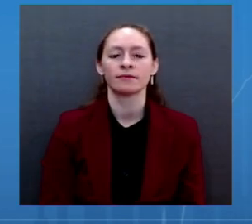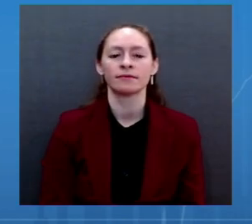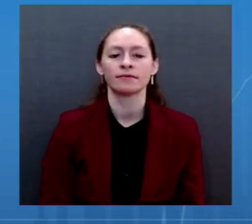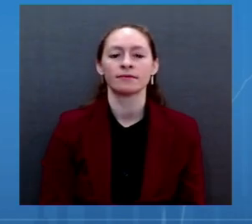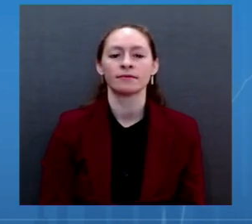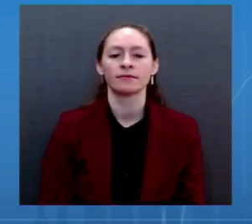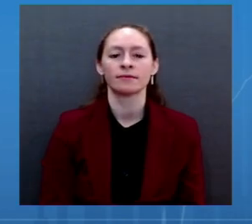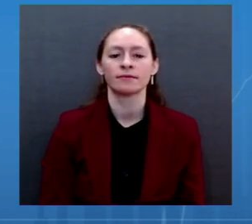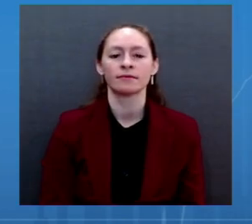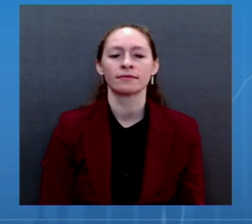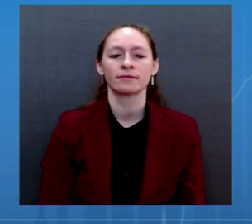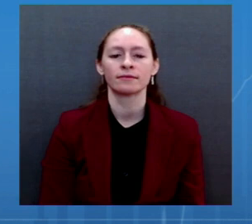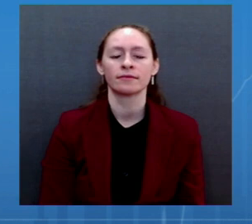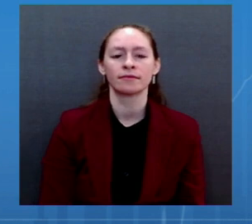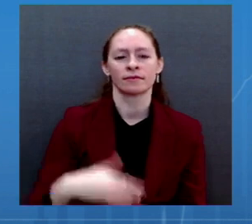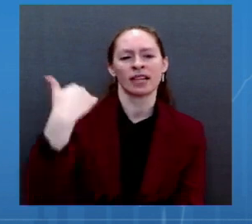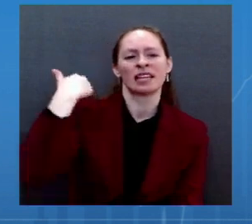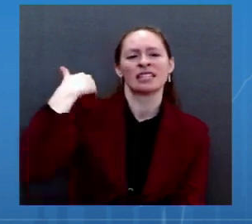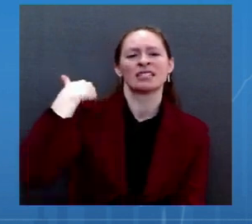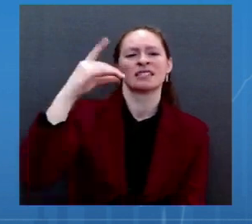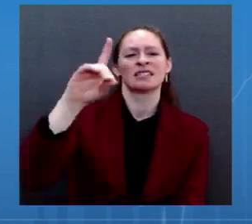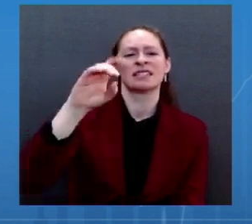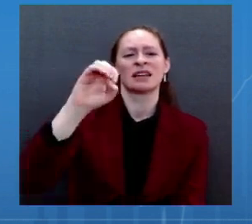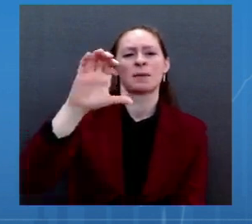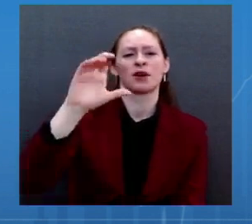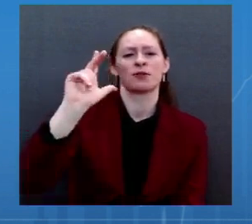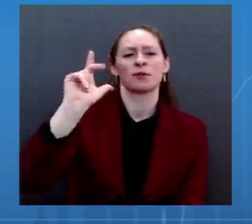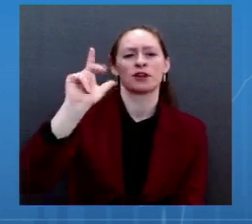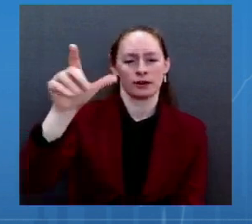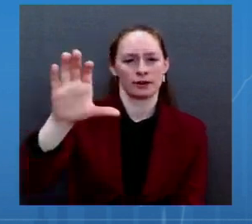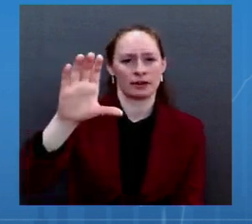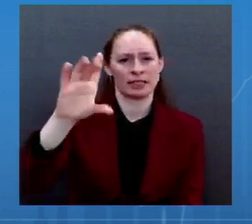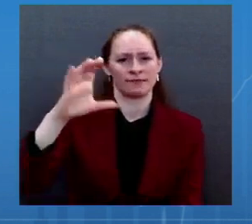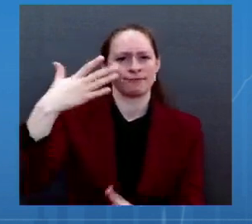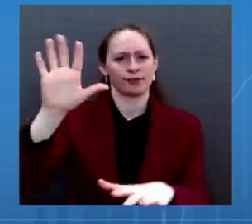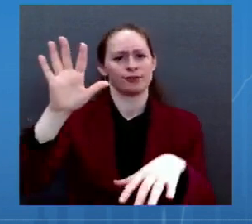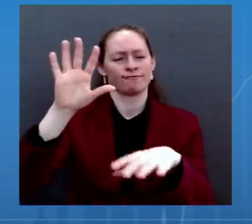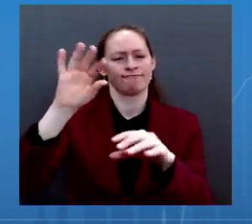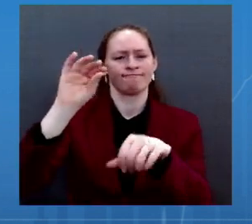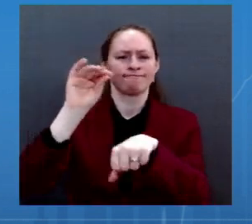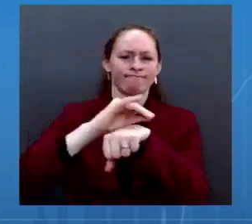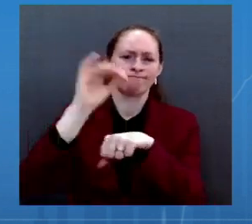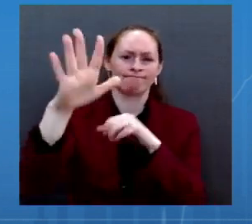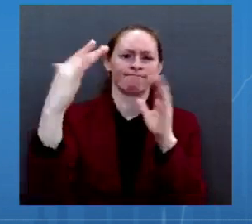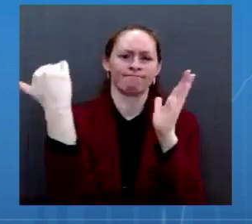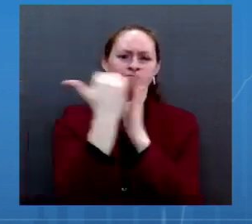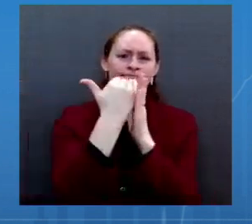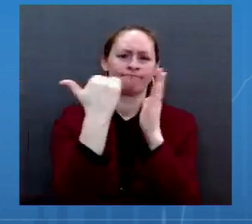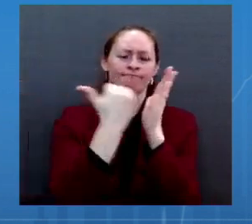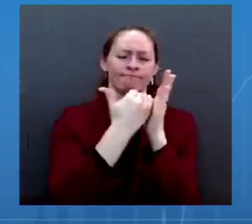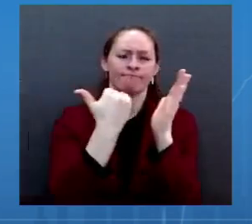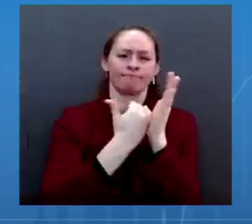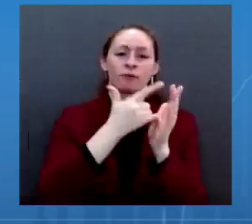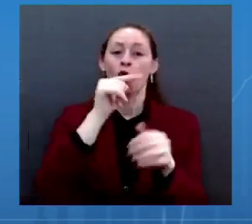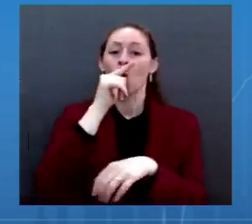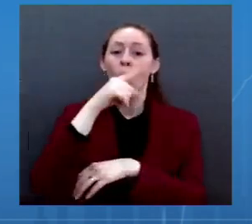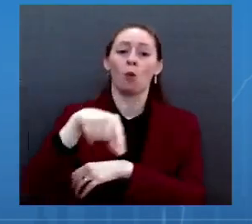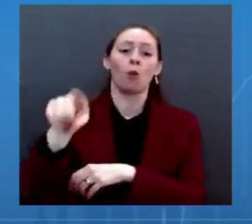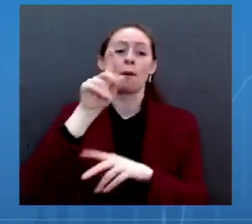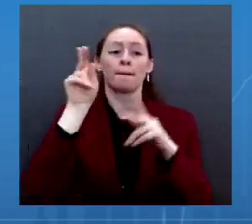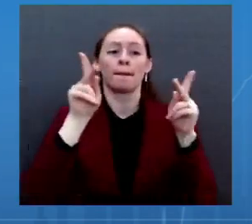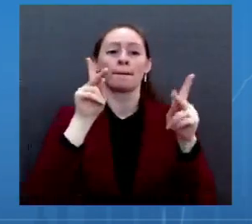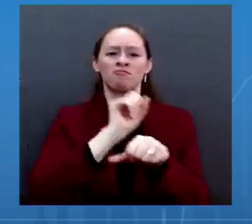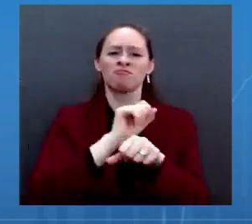guideline saying that healthcare workers with COVID-19 could return to work after 7 days with